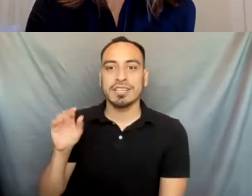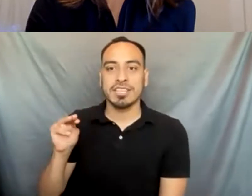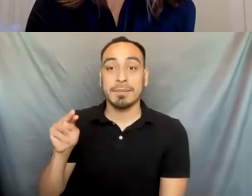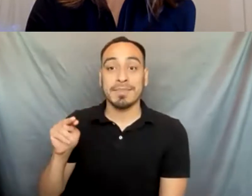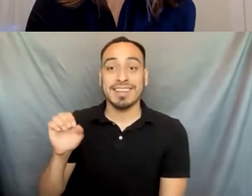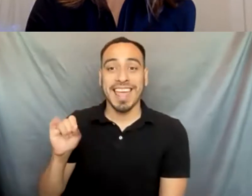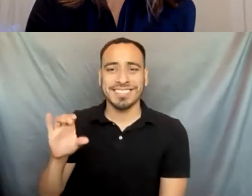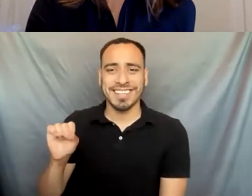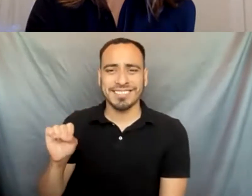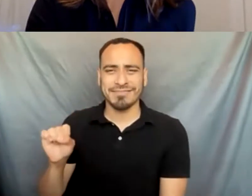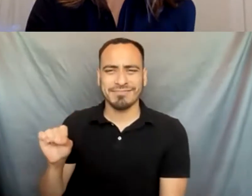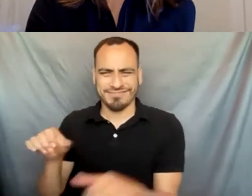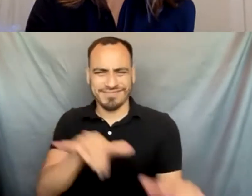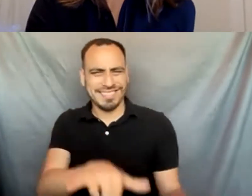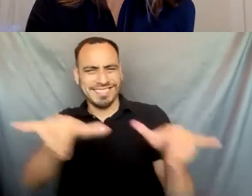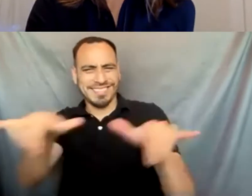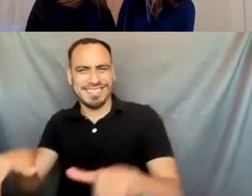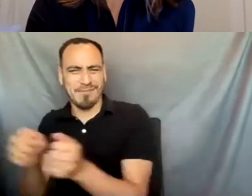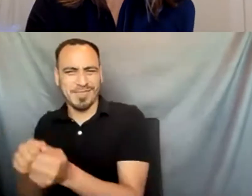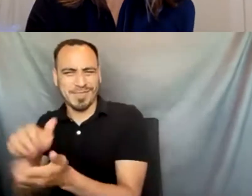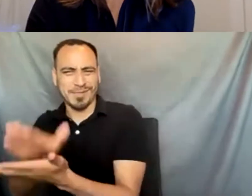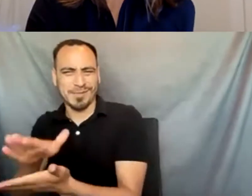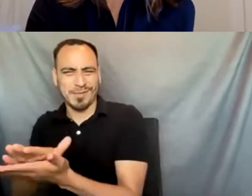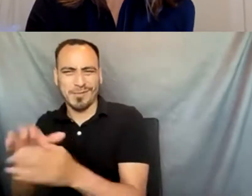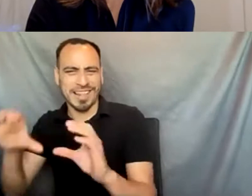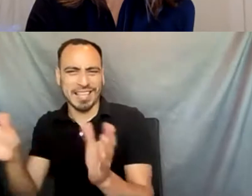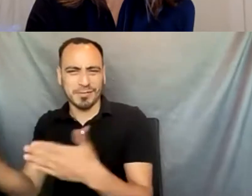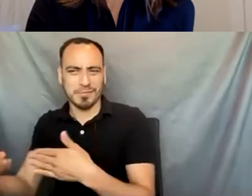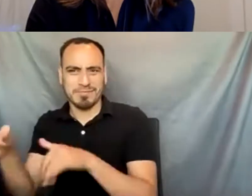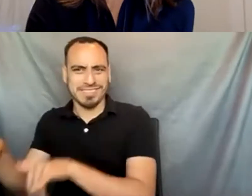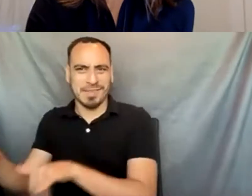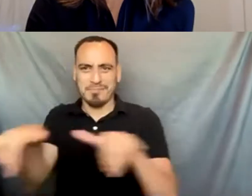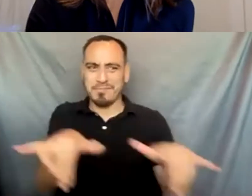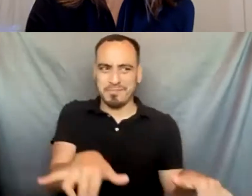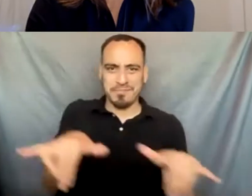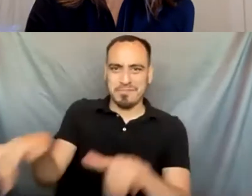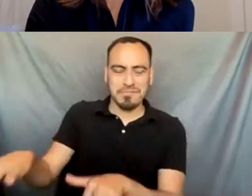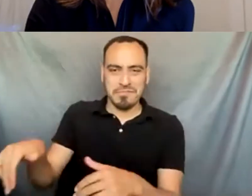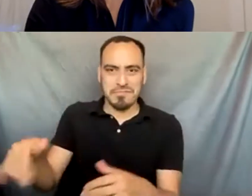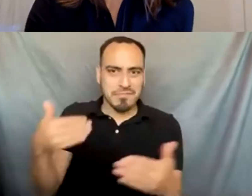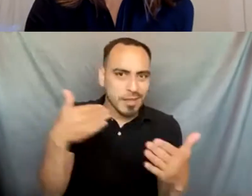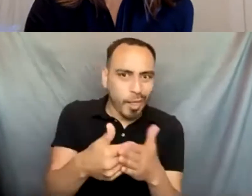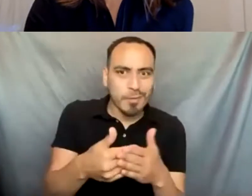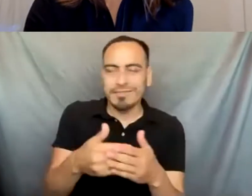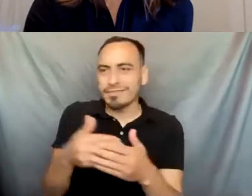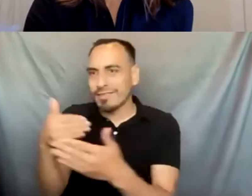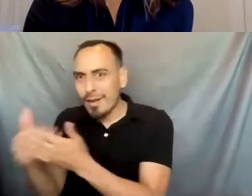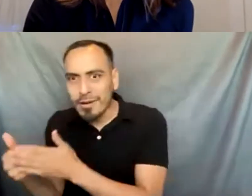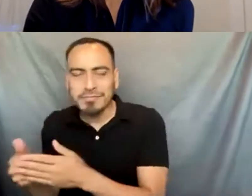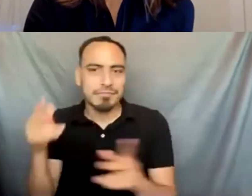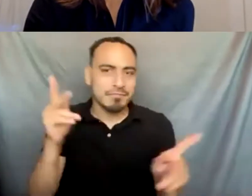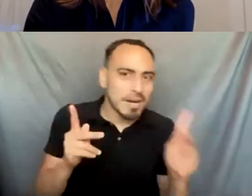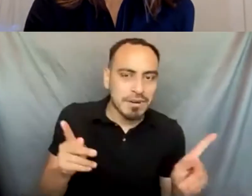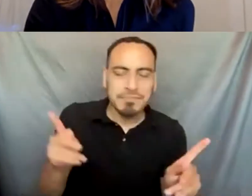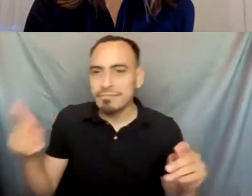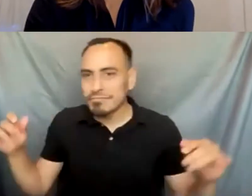than having kids back in the classroom. And I think in those settings, I think the non-vaccinated people are